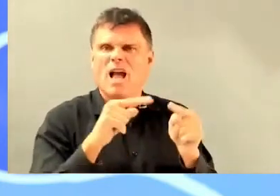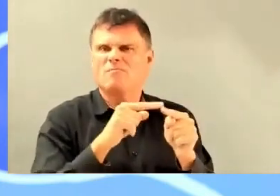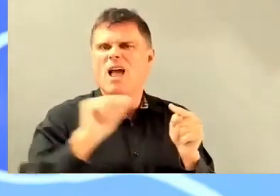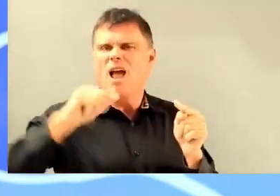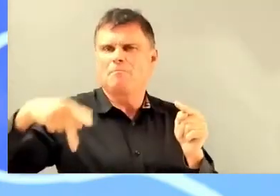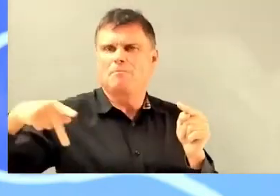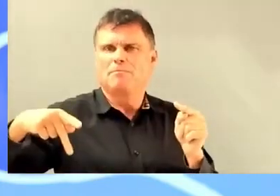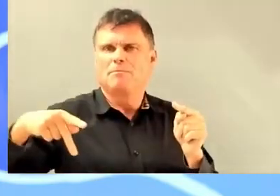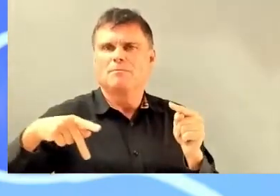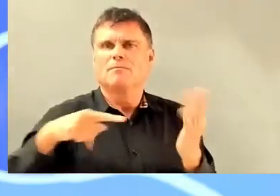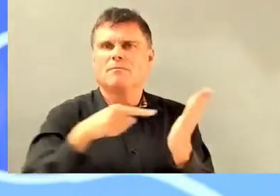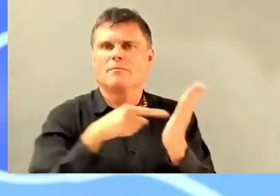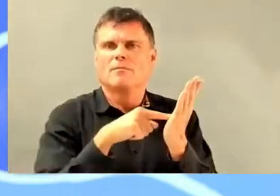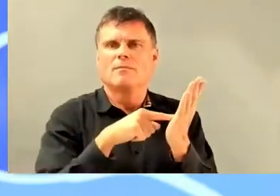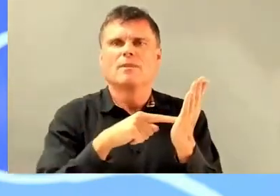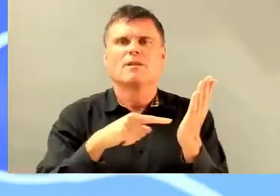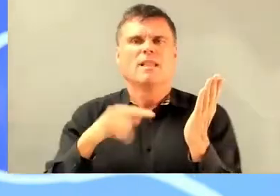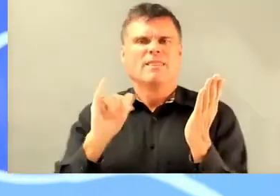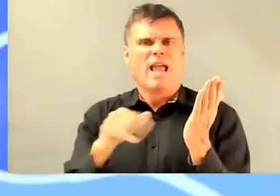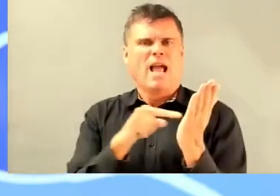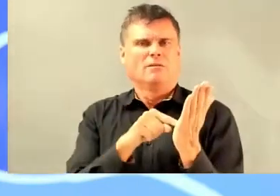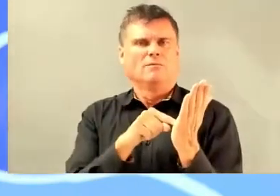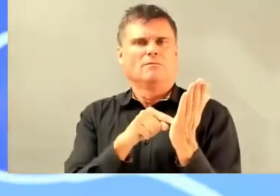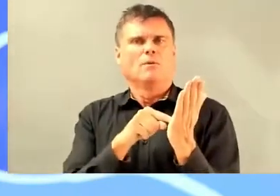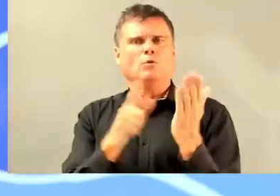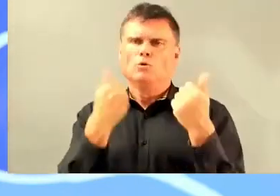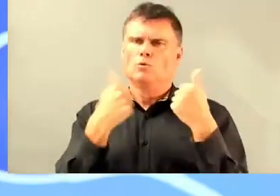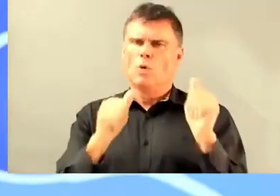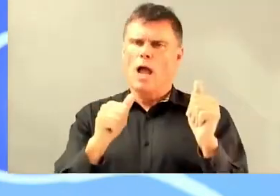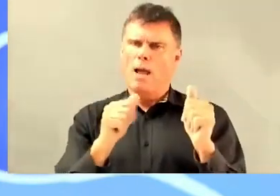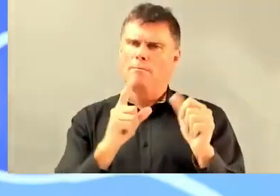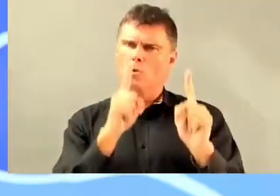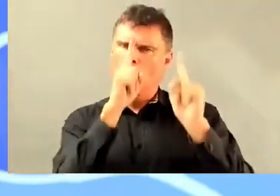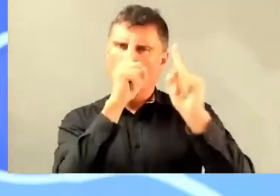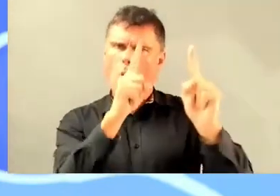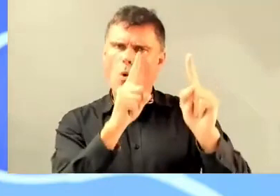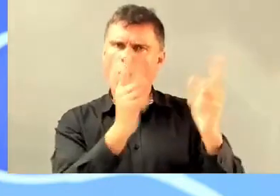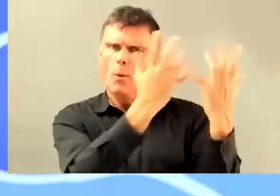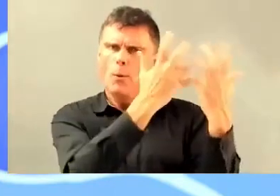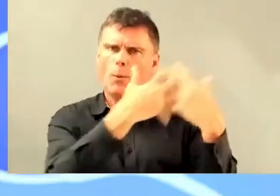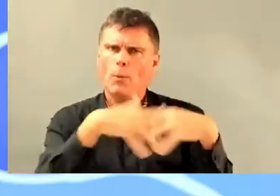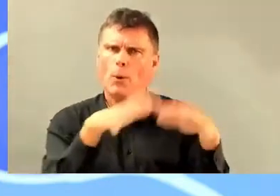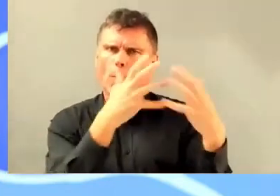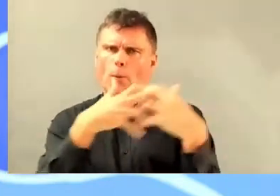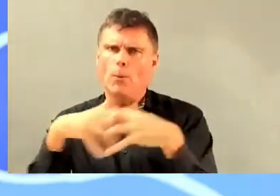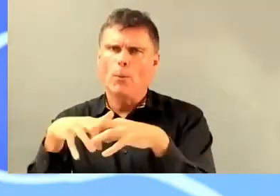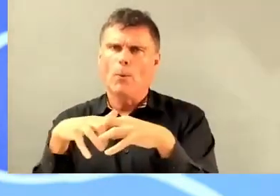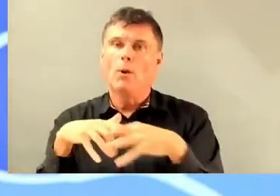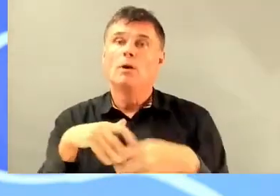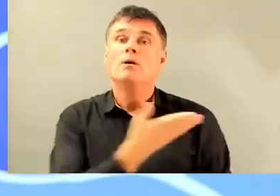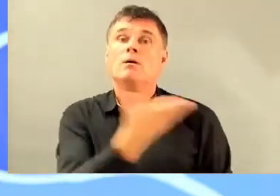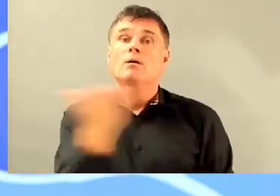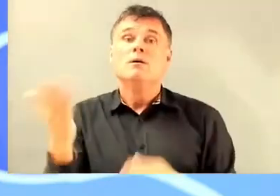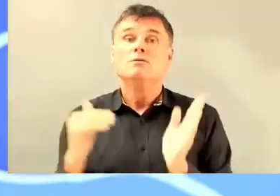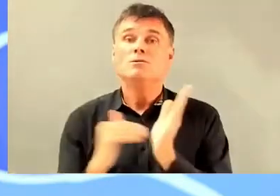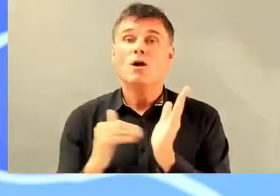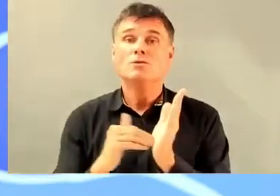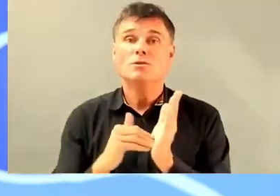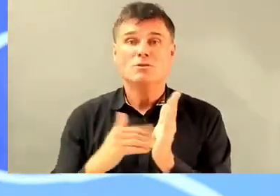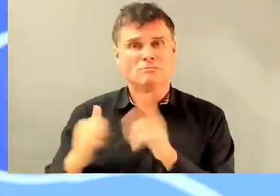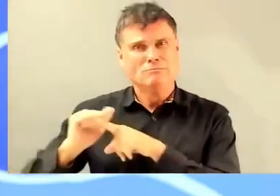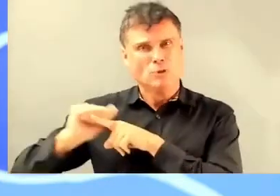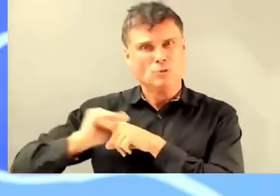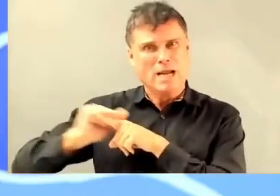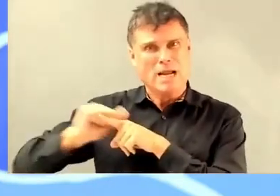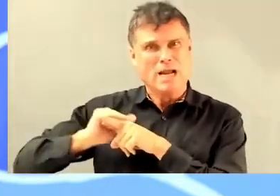to admit more doctors in this province who are trained and have worked elsewhere in countries which we know the quality of the education and abilities